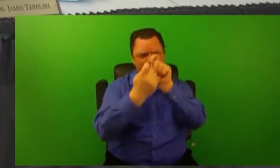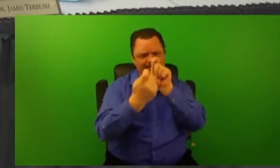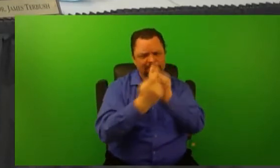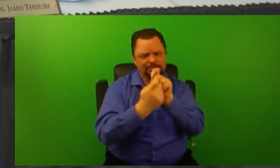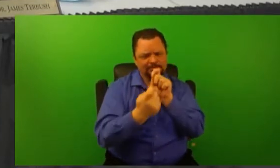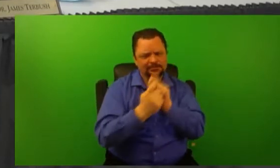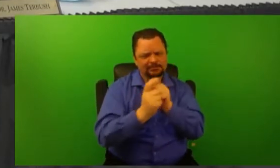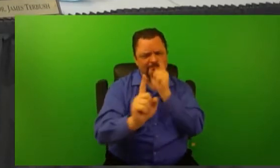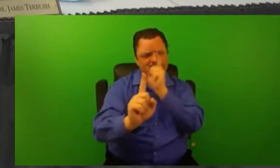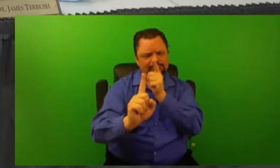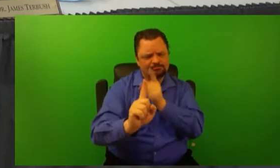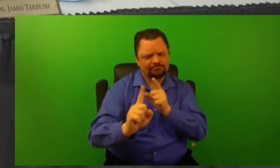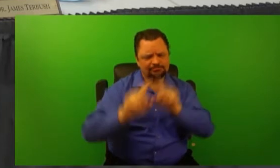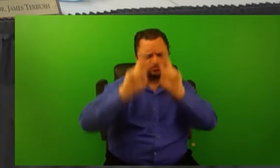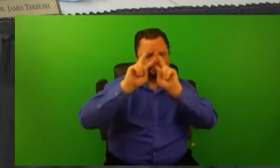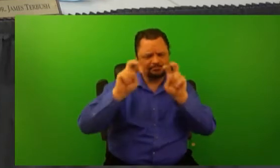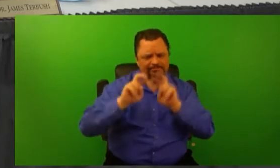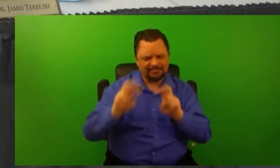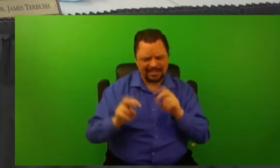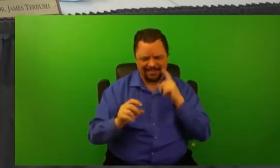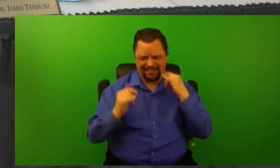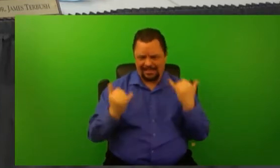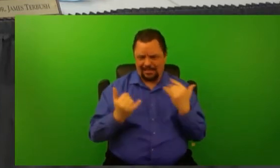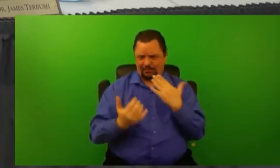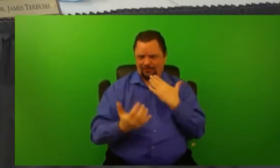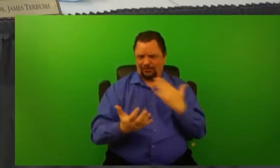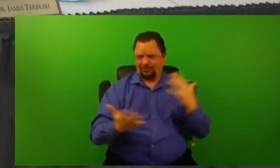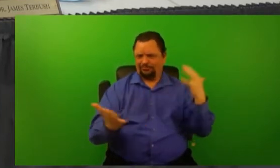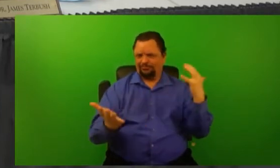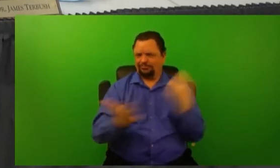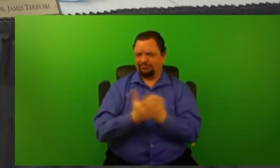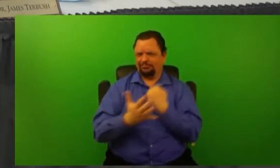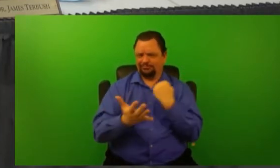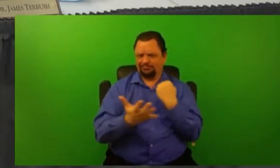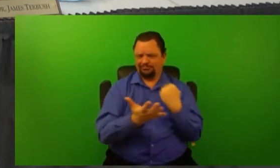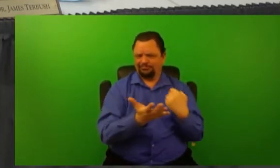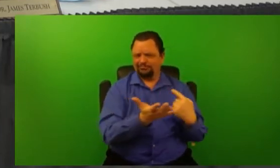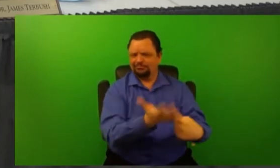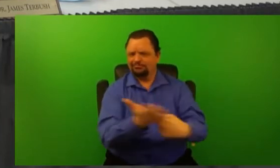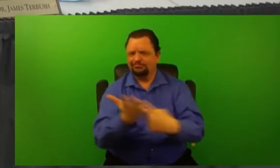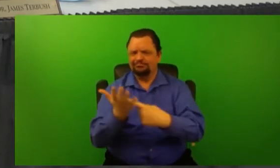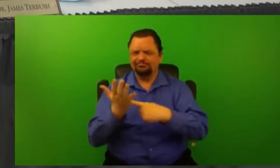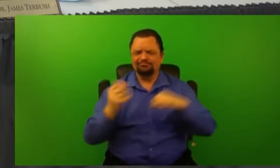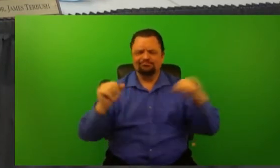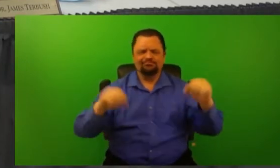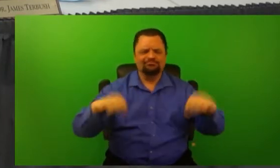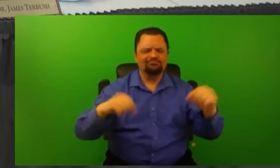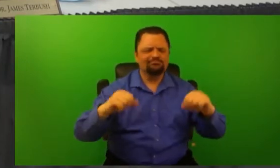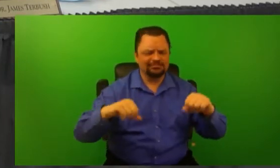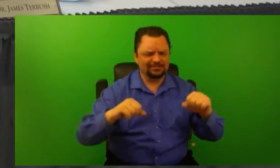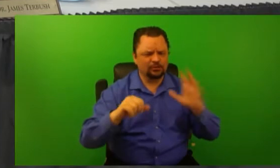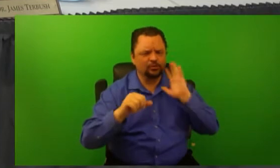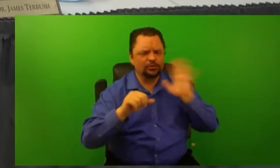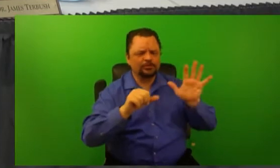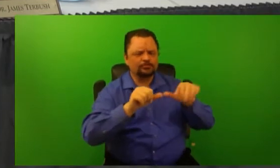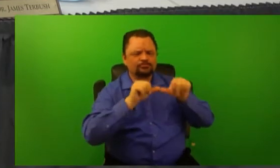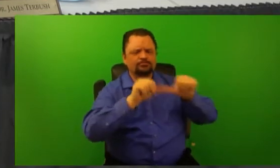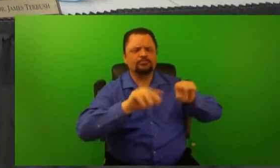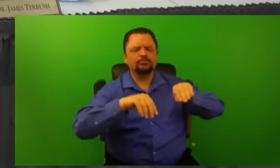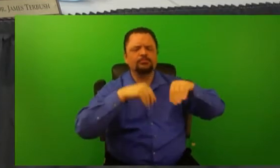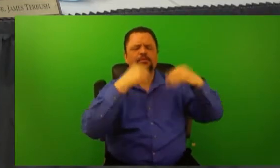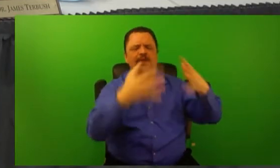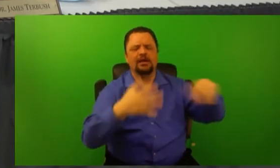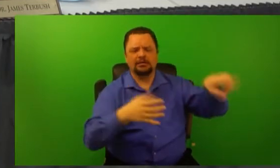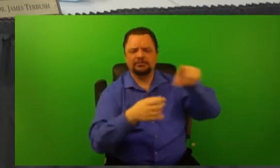analysis, which I think would be useful, and you'll have a chance to discuss that. Yes, Okay. so we will continue to provide that in the